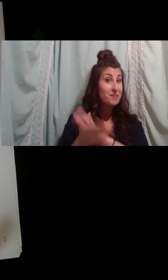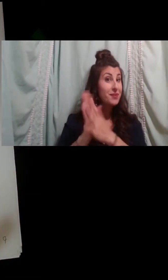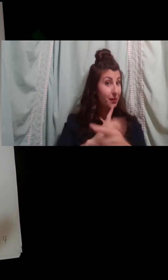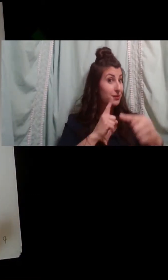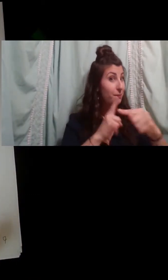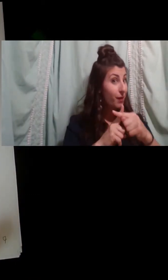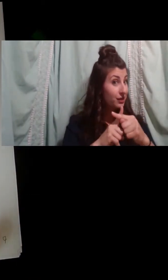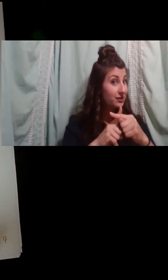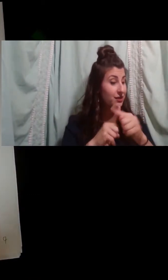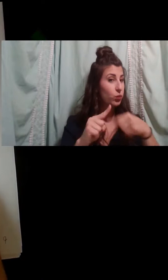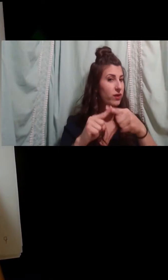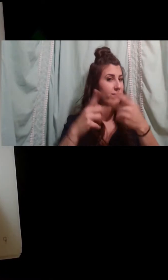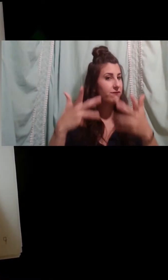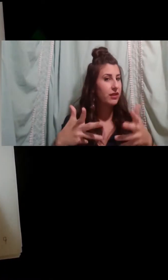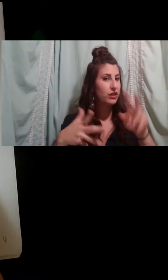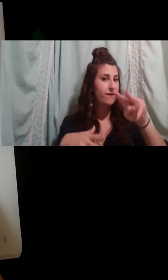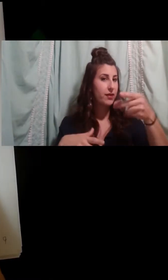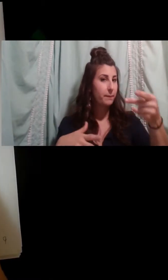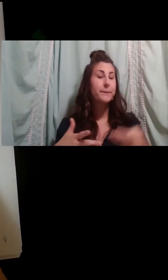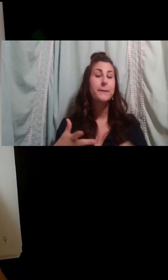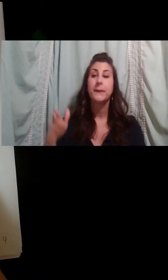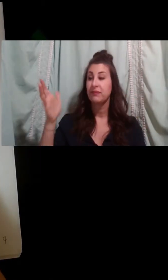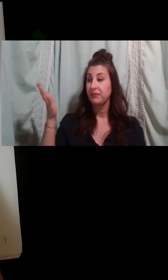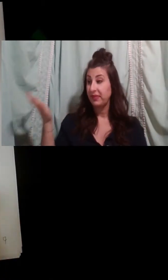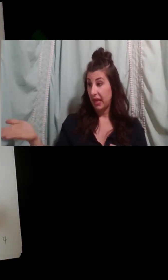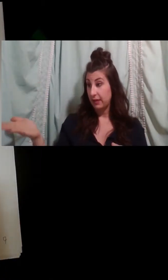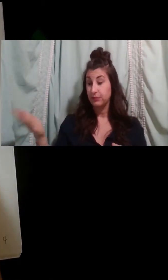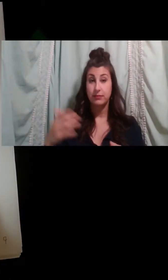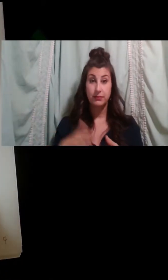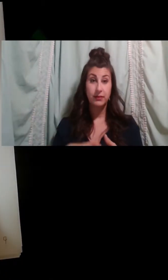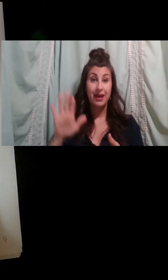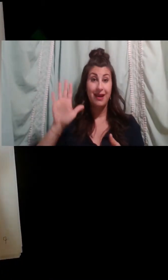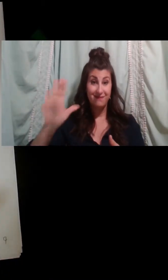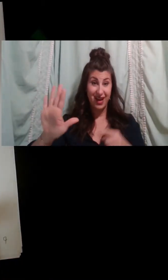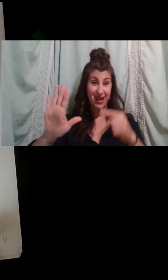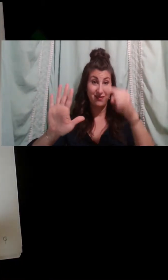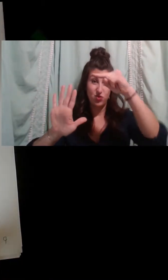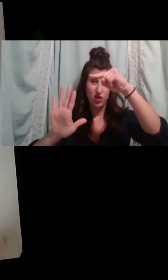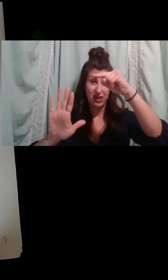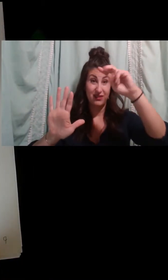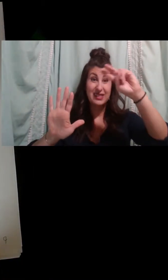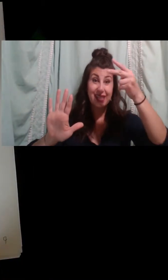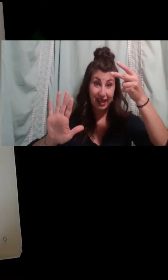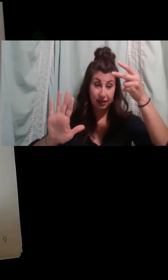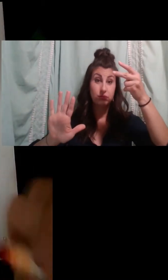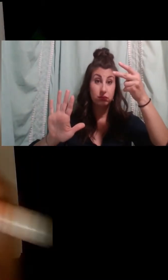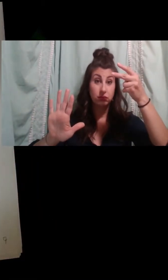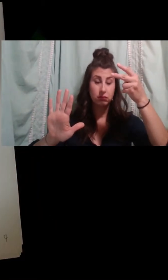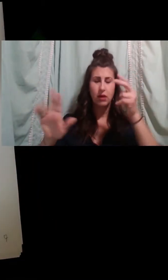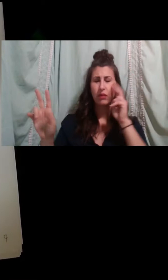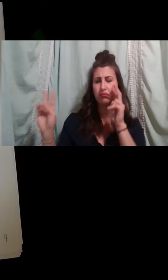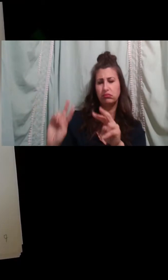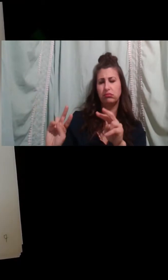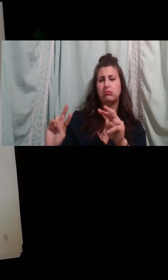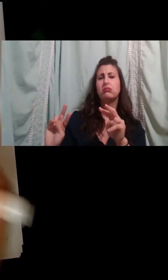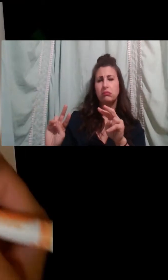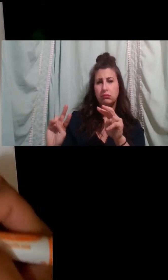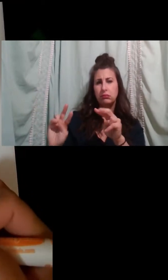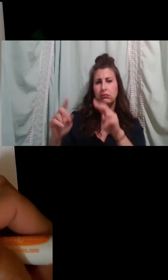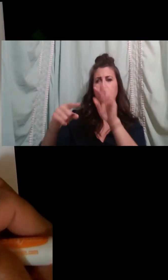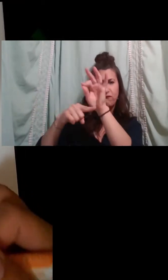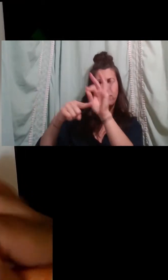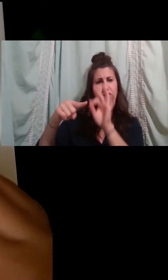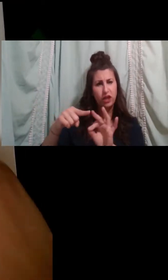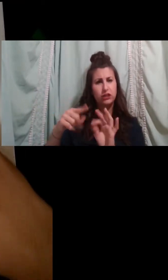to a positive after you flip it. So here I have 5 to the negative 2nd power. I can look at it as